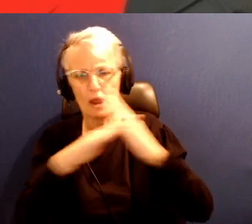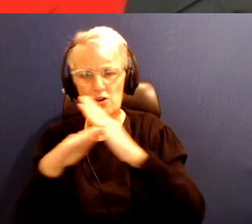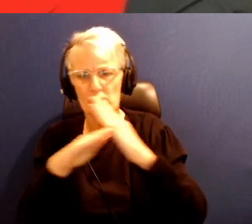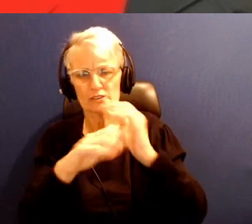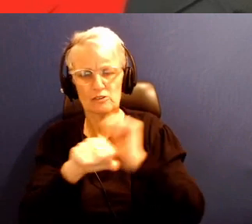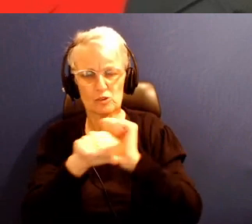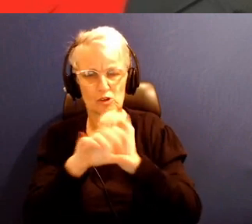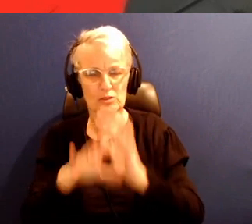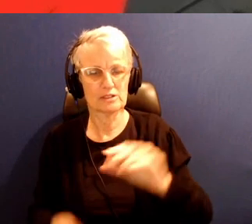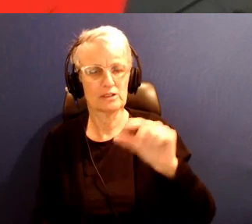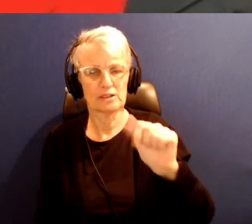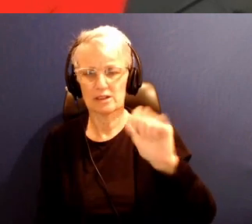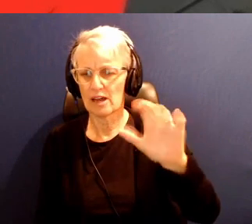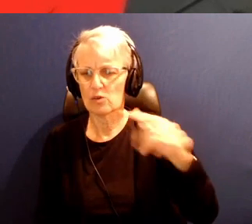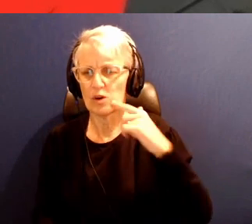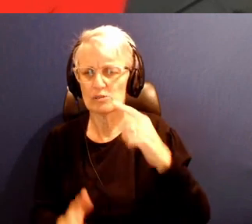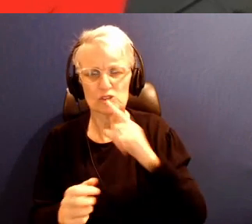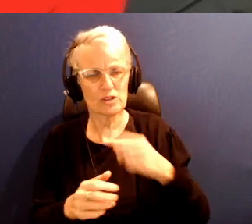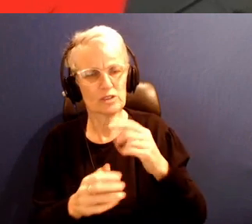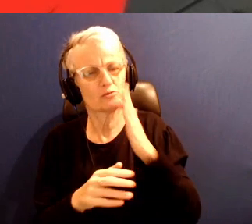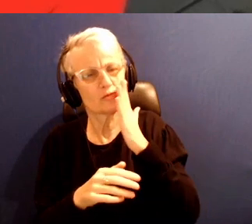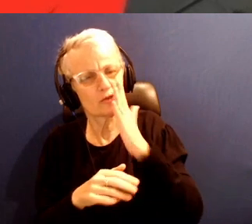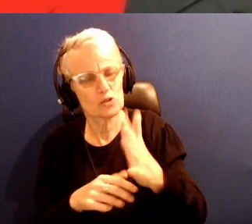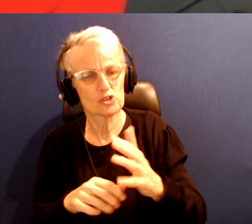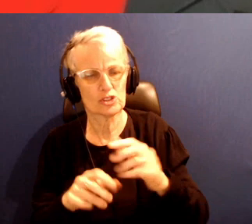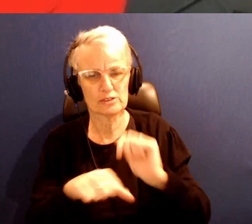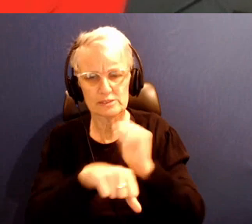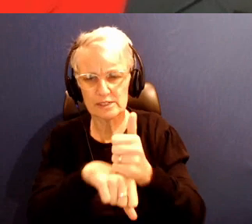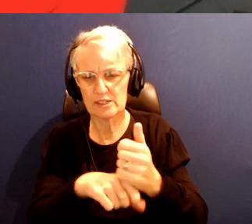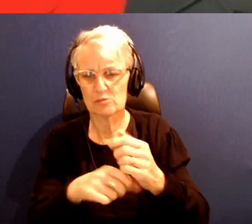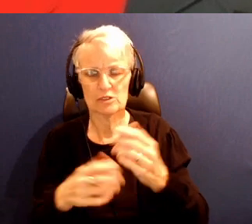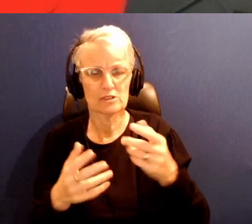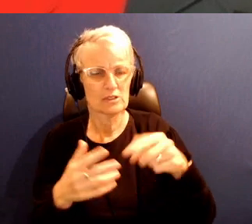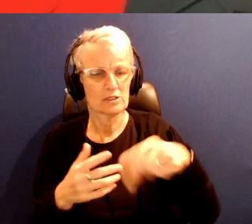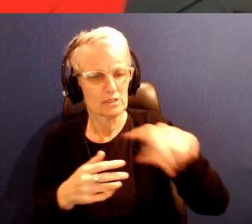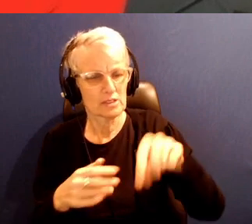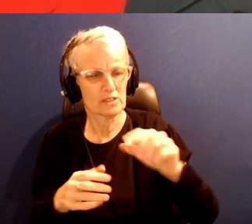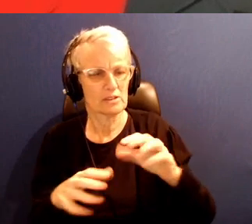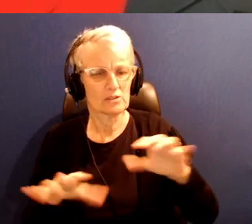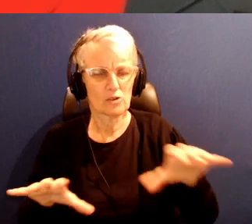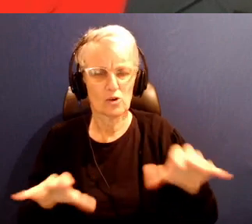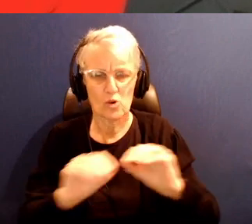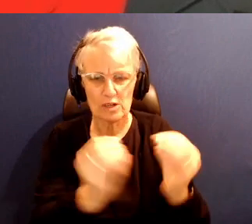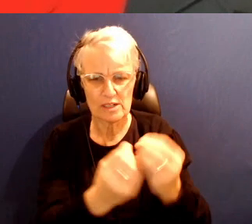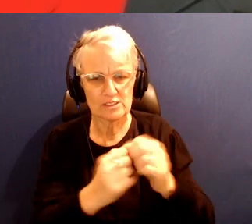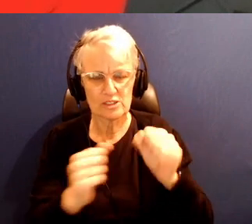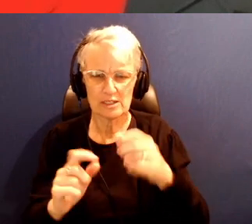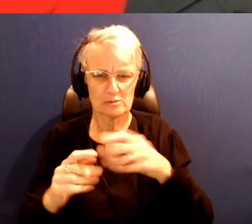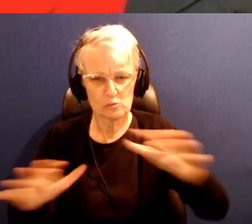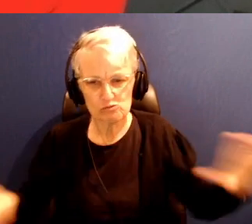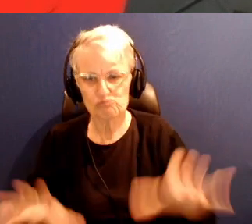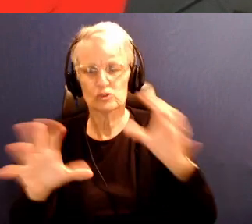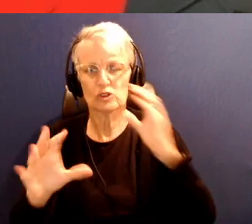employment. GAC wants to ensure that future implementing organizations adopt a proactive strategy to reach,